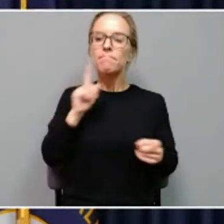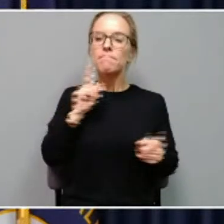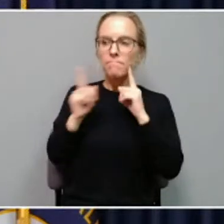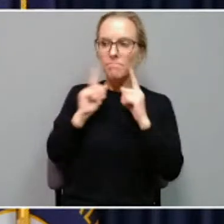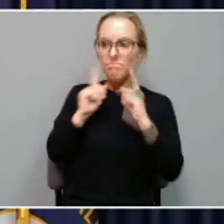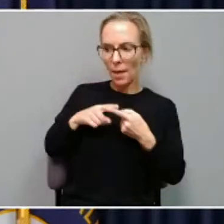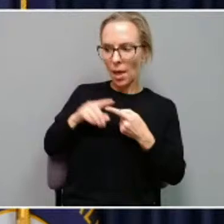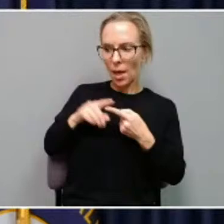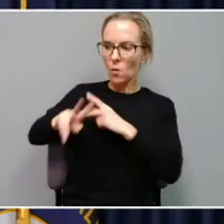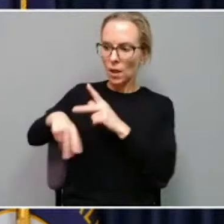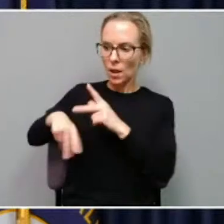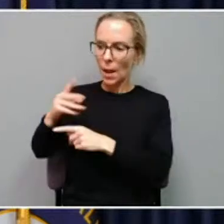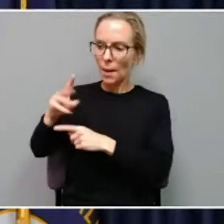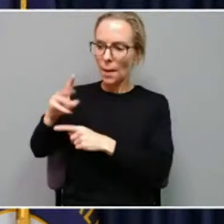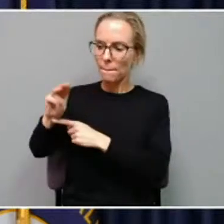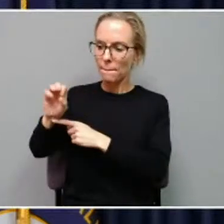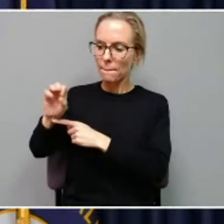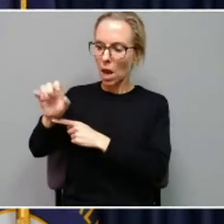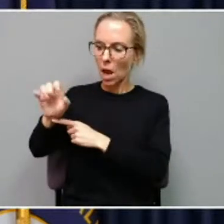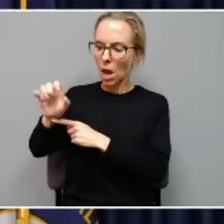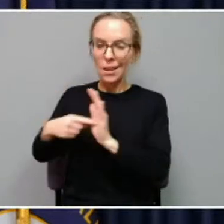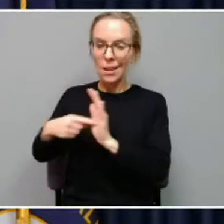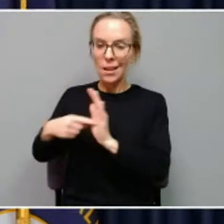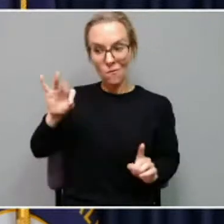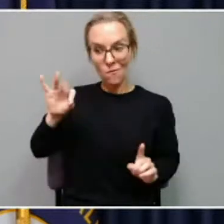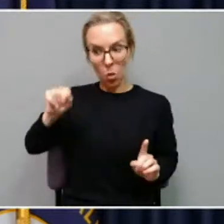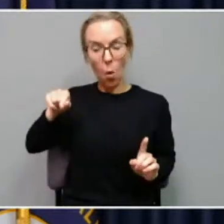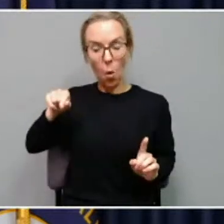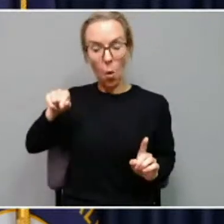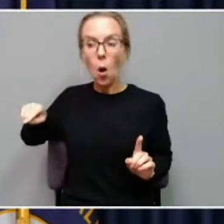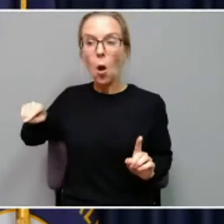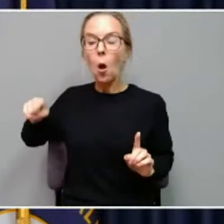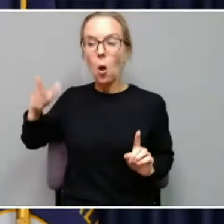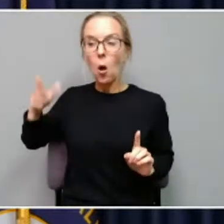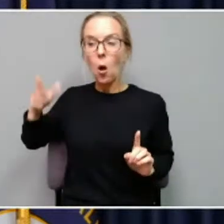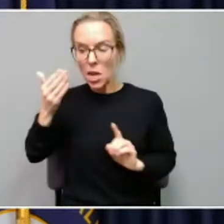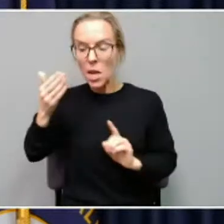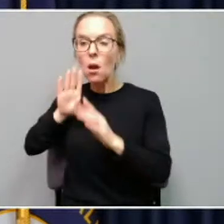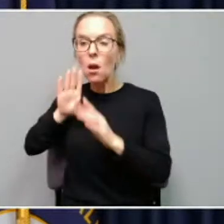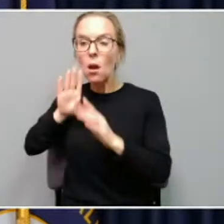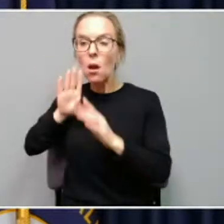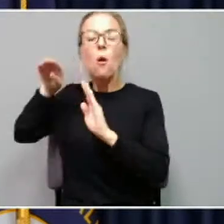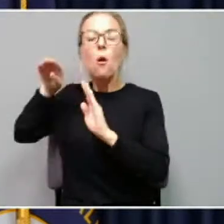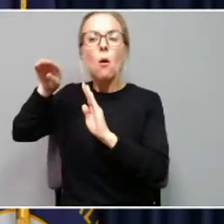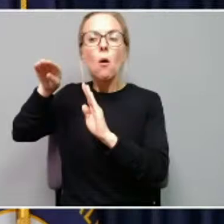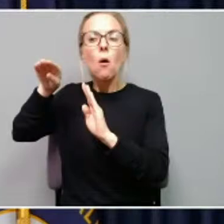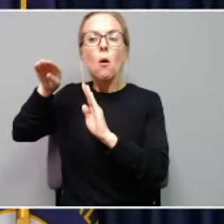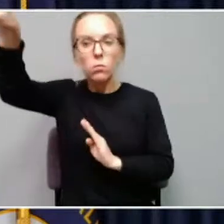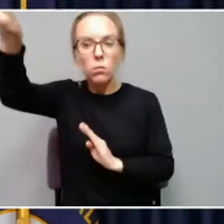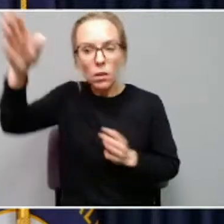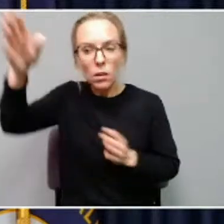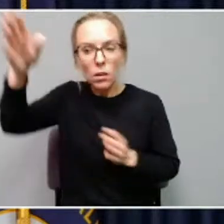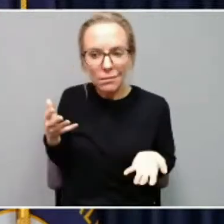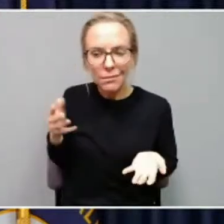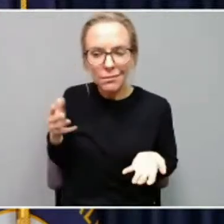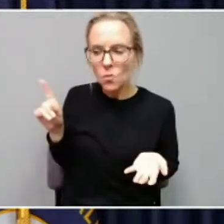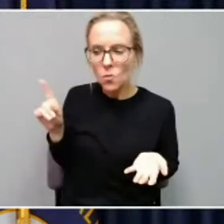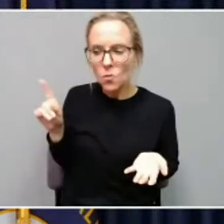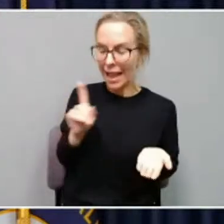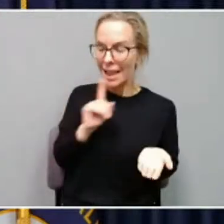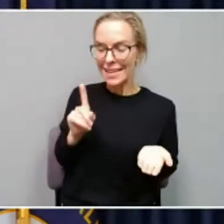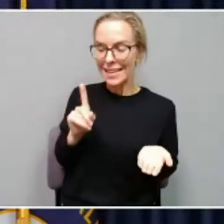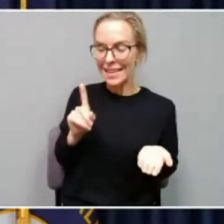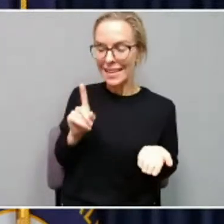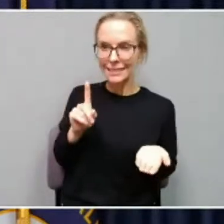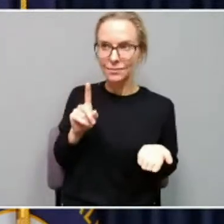is, Florida looked like it was slowing and then took off again. And then where is it? We think So